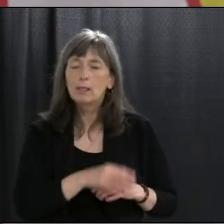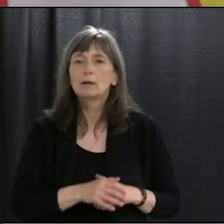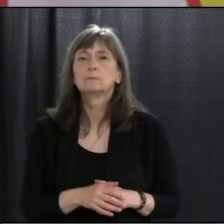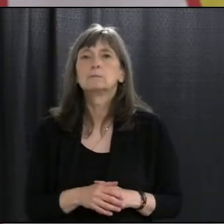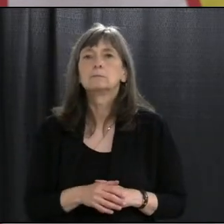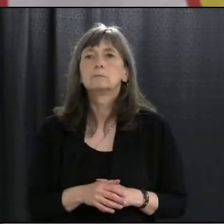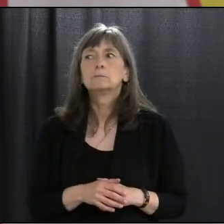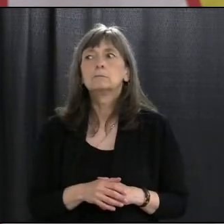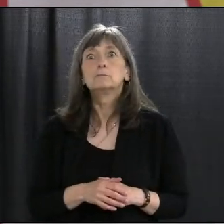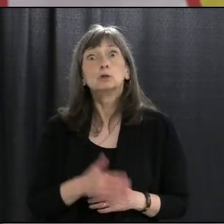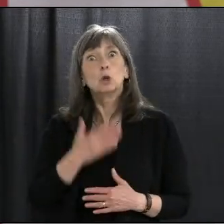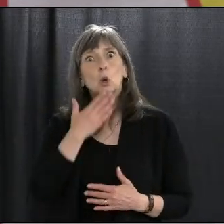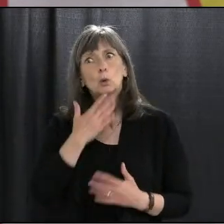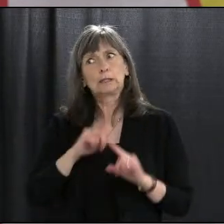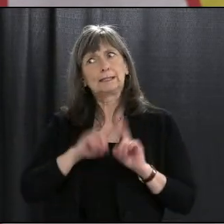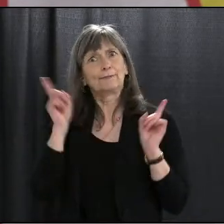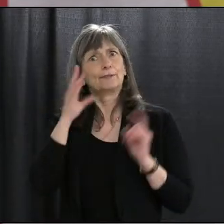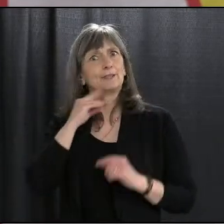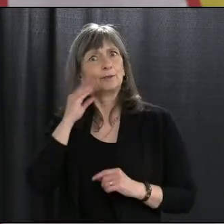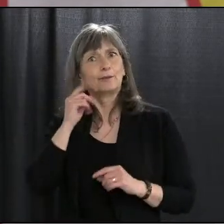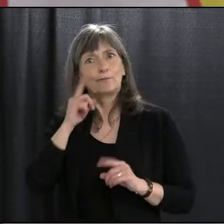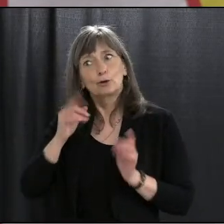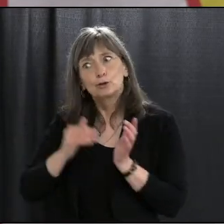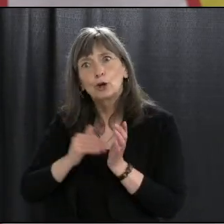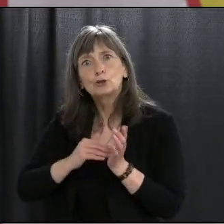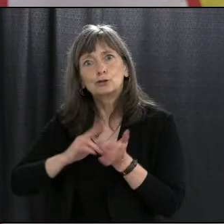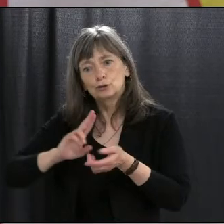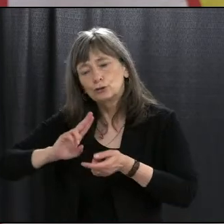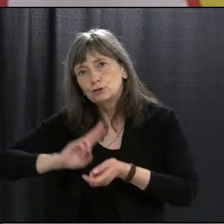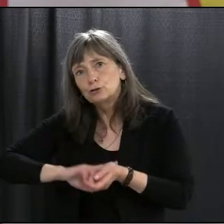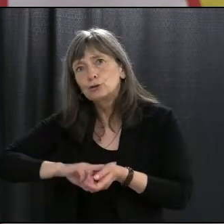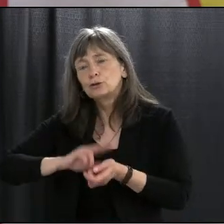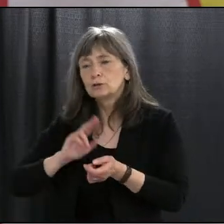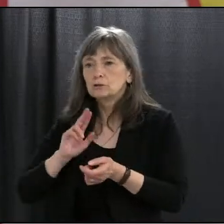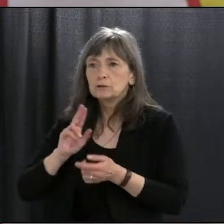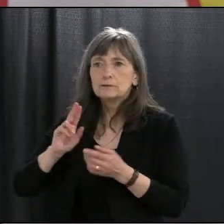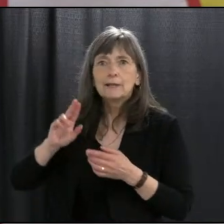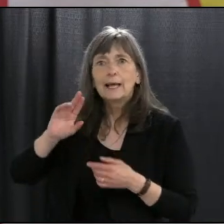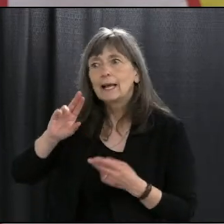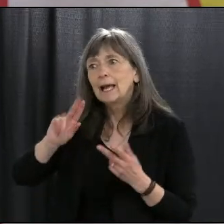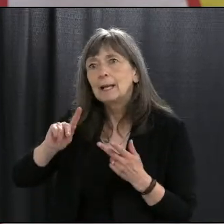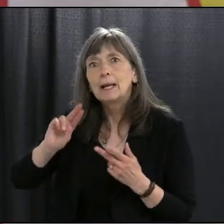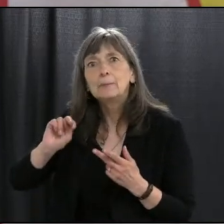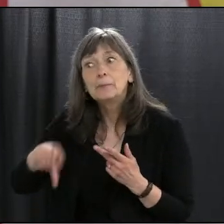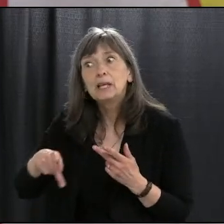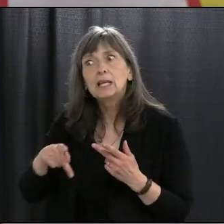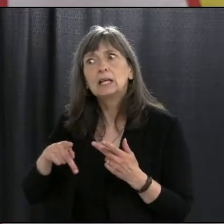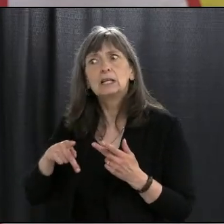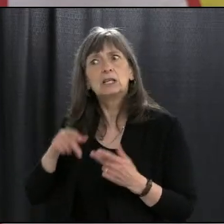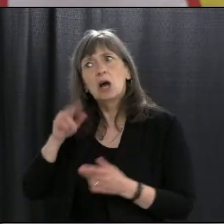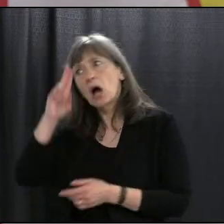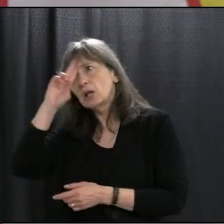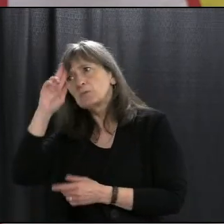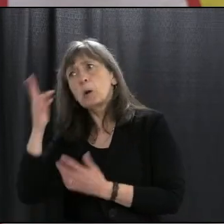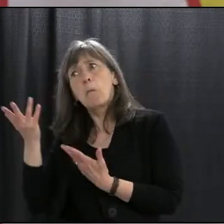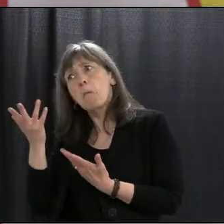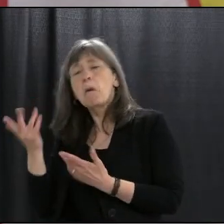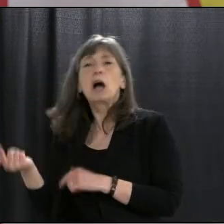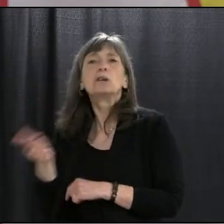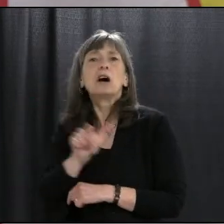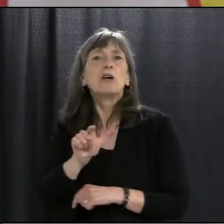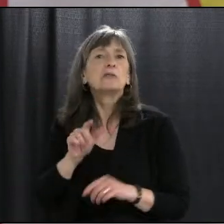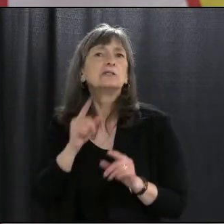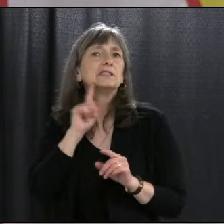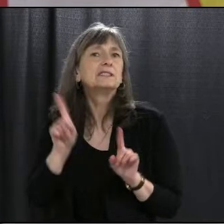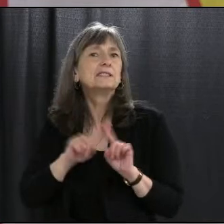opportunity for recruitment and retention for individuals who may want to work on these mobile clinics, and strengthen